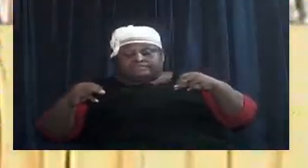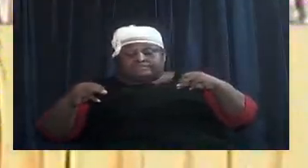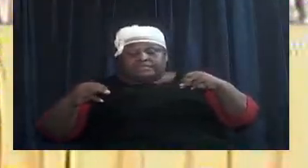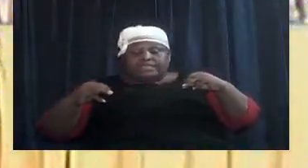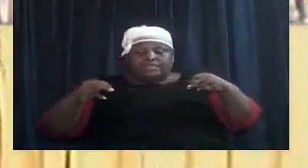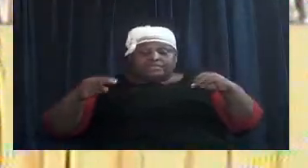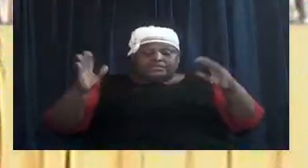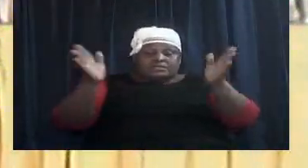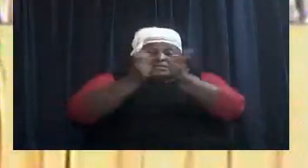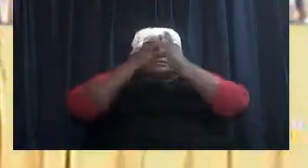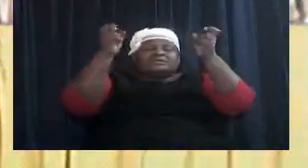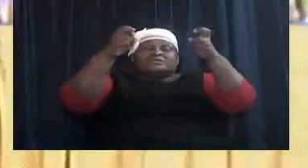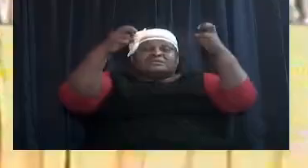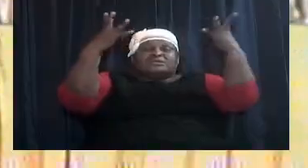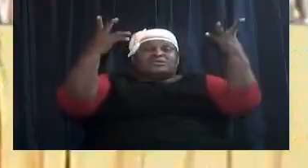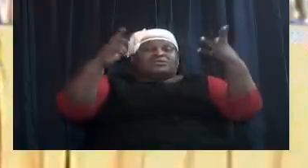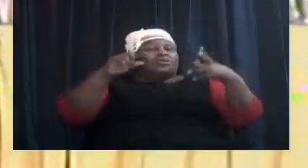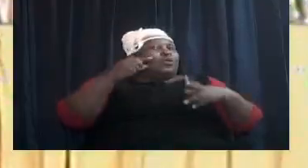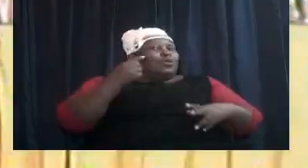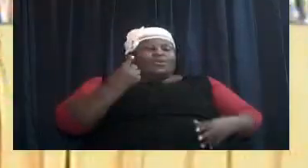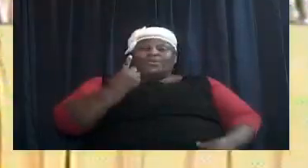Hallelujah.